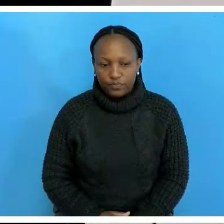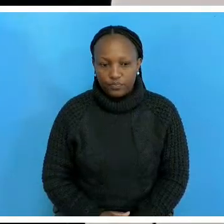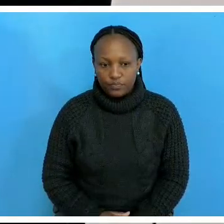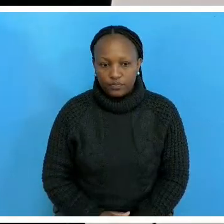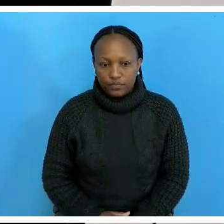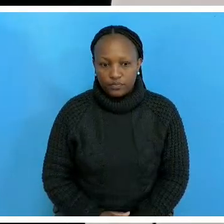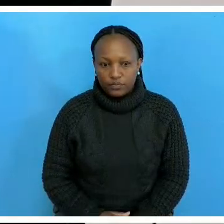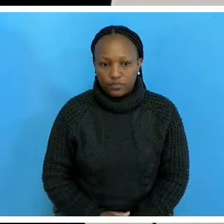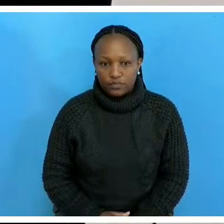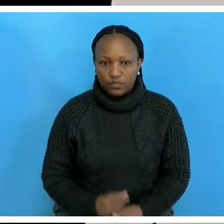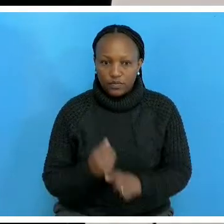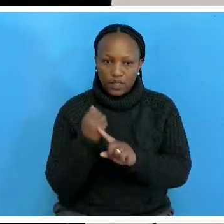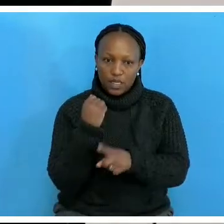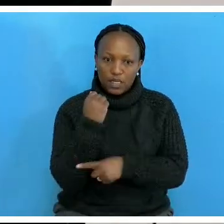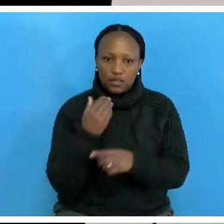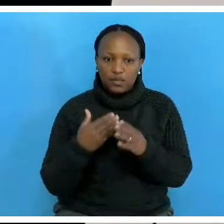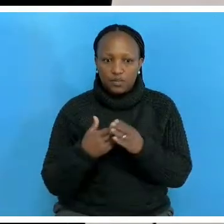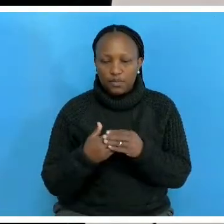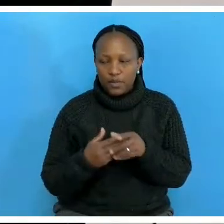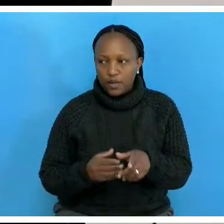That's the last member then. Thank you.